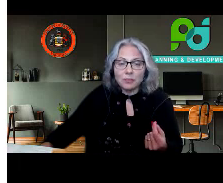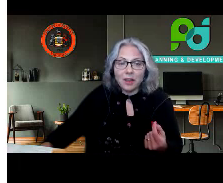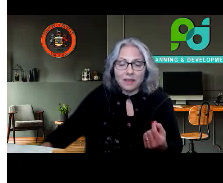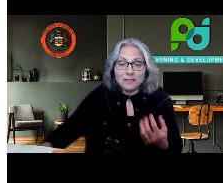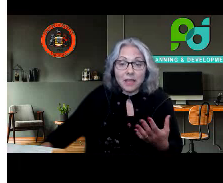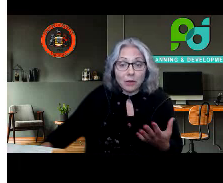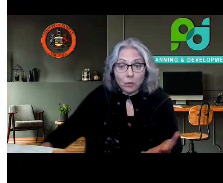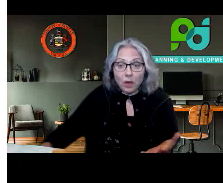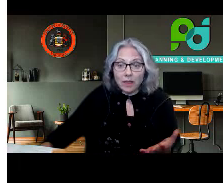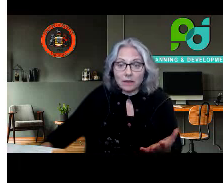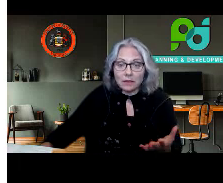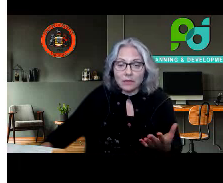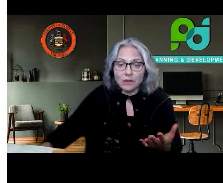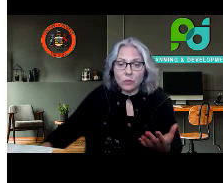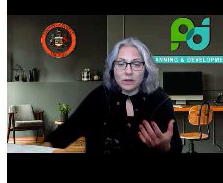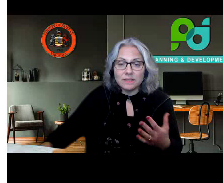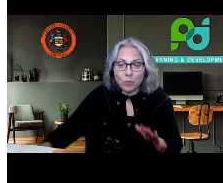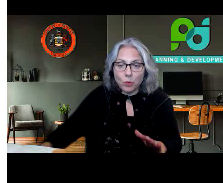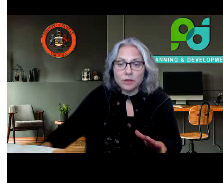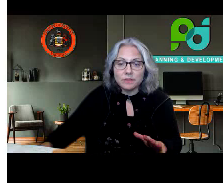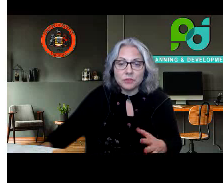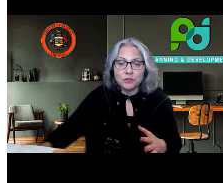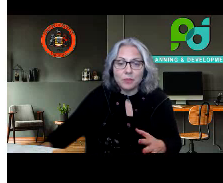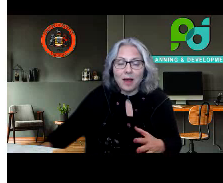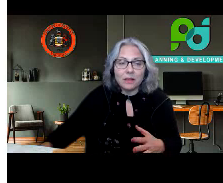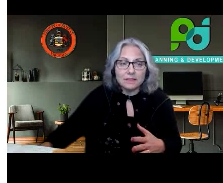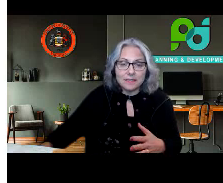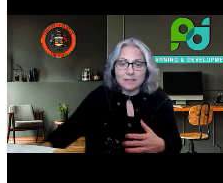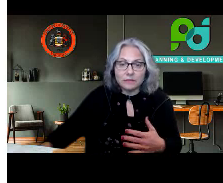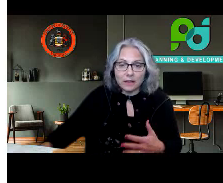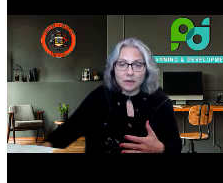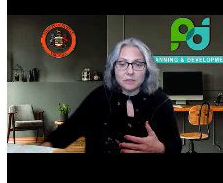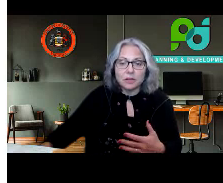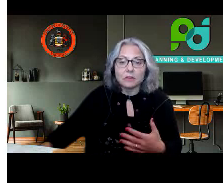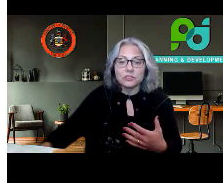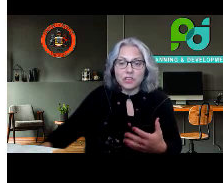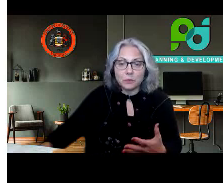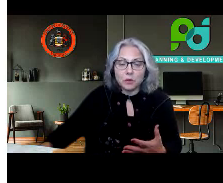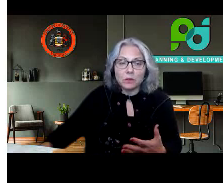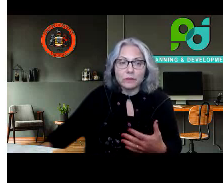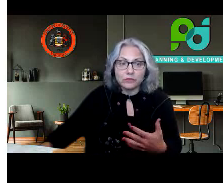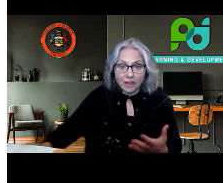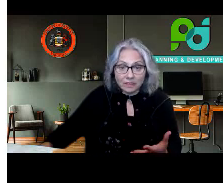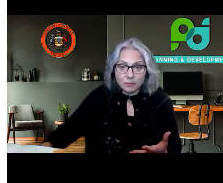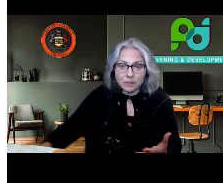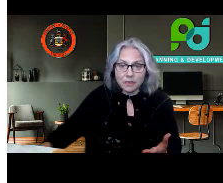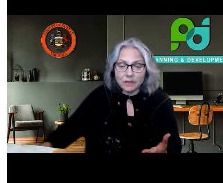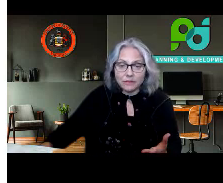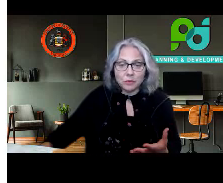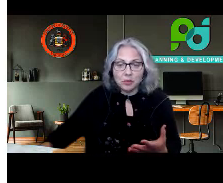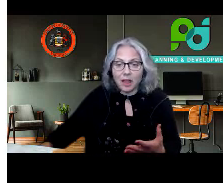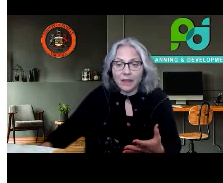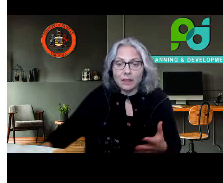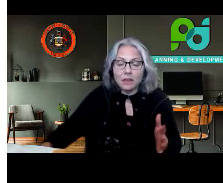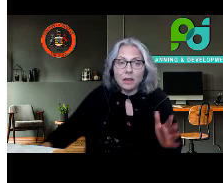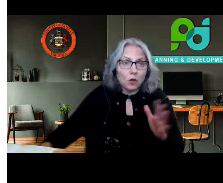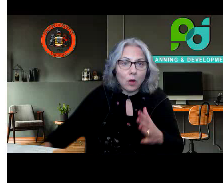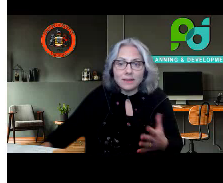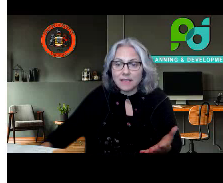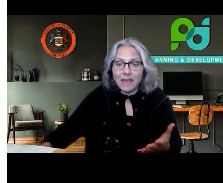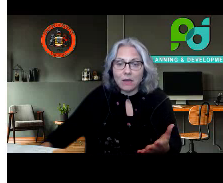plan applies countywide, therefore it's important to ensure the policies developed are general and flexible enough to